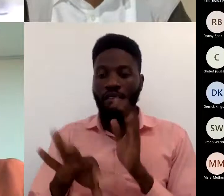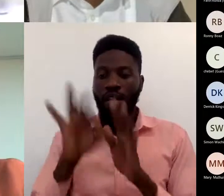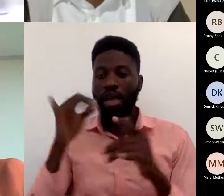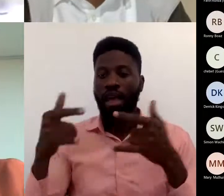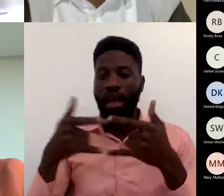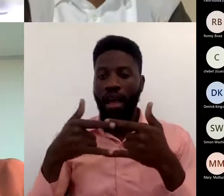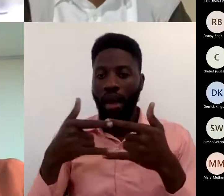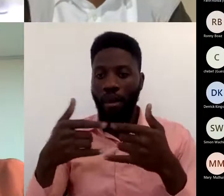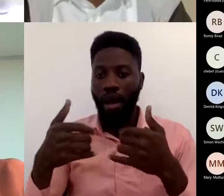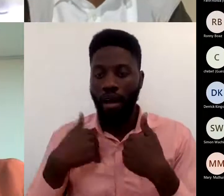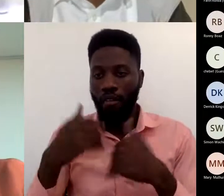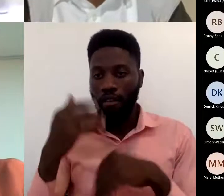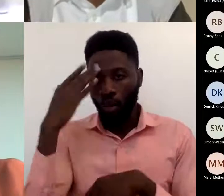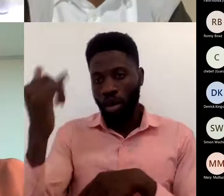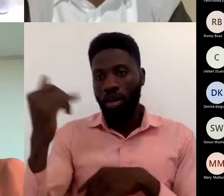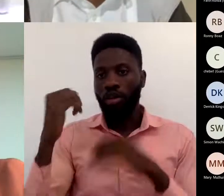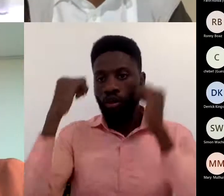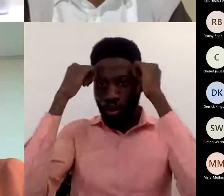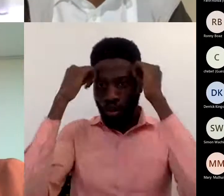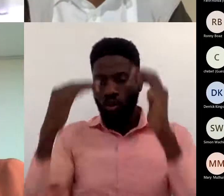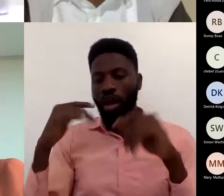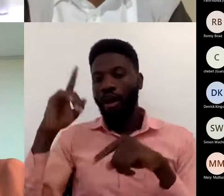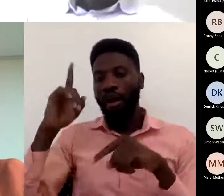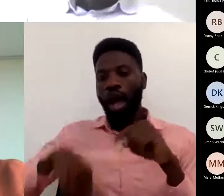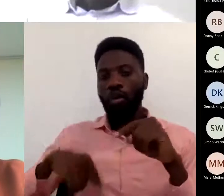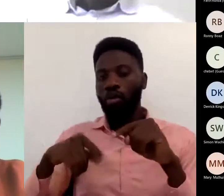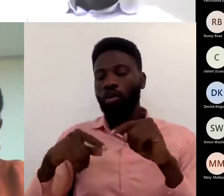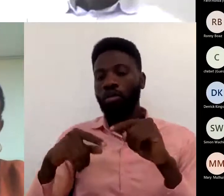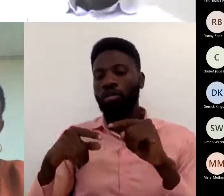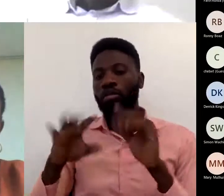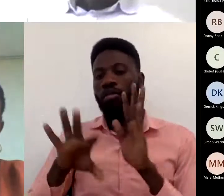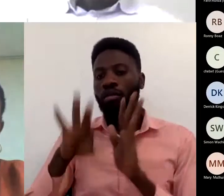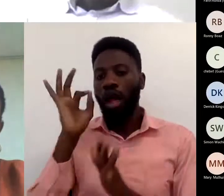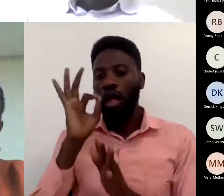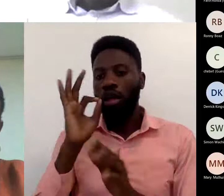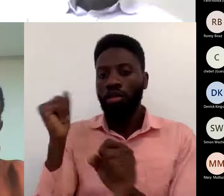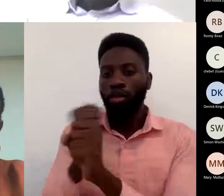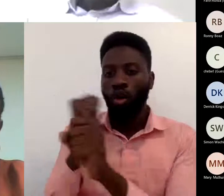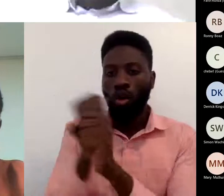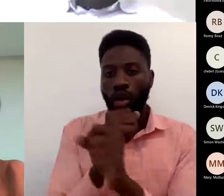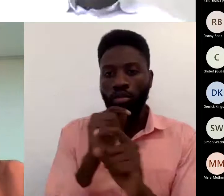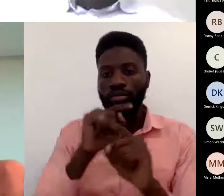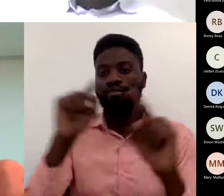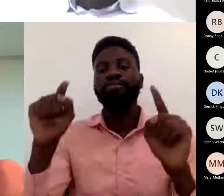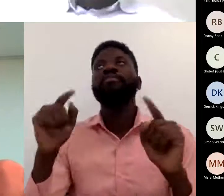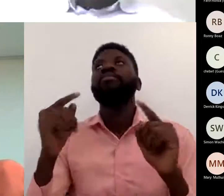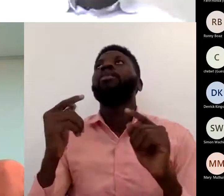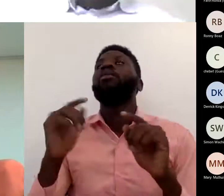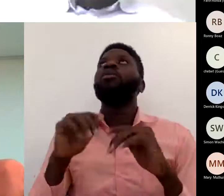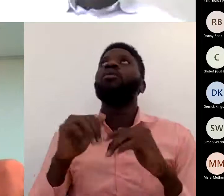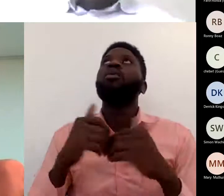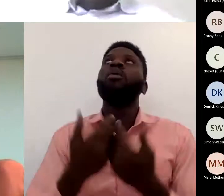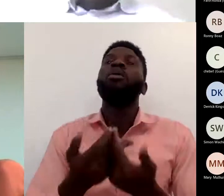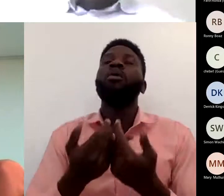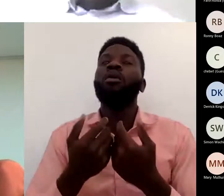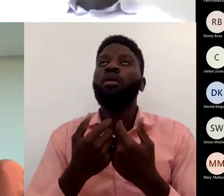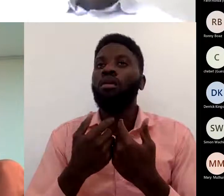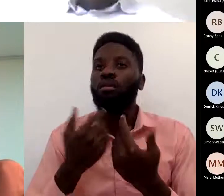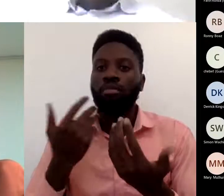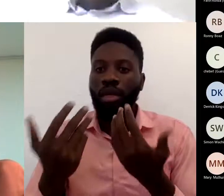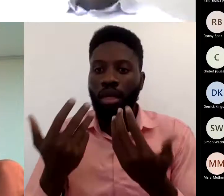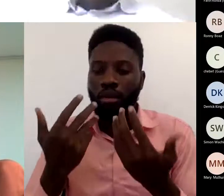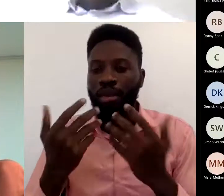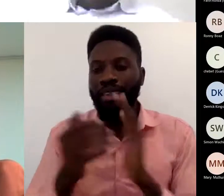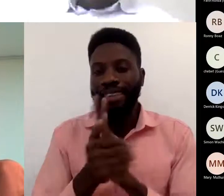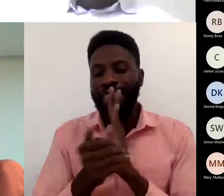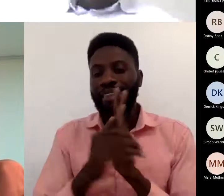around students not being able to find employment or being deficient of skills